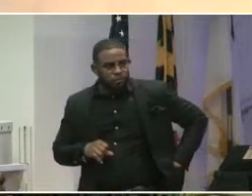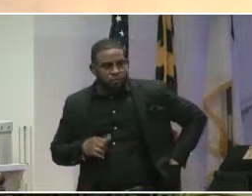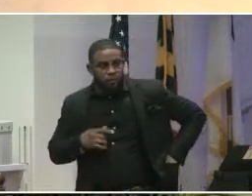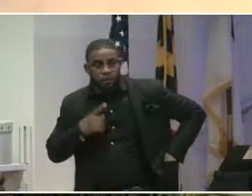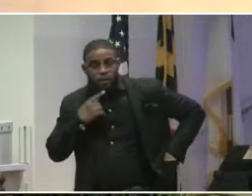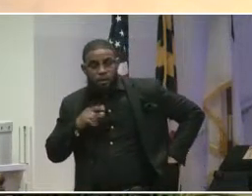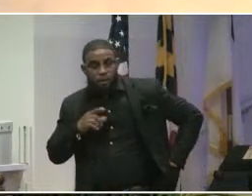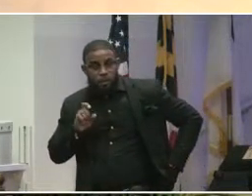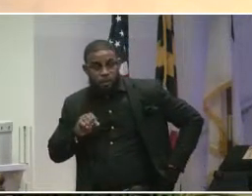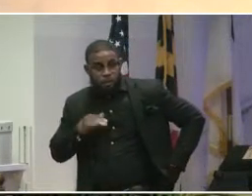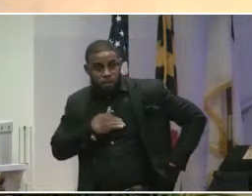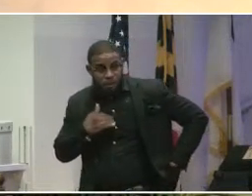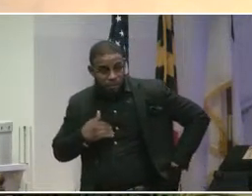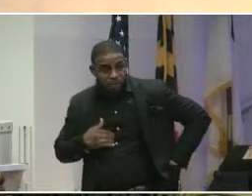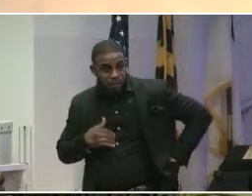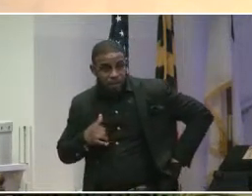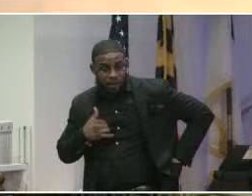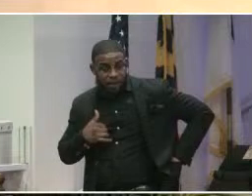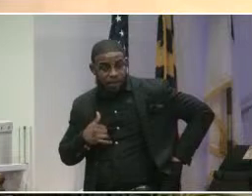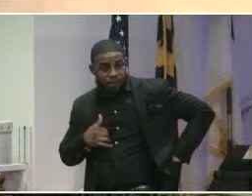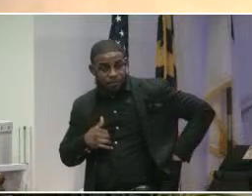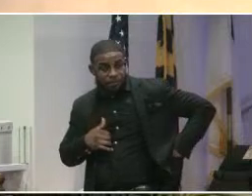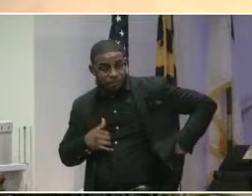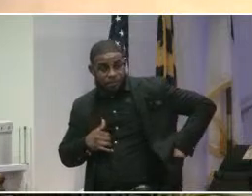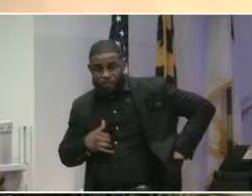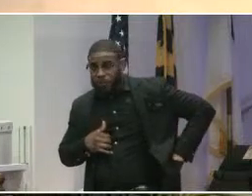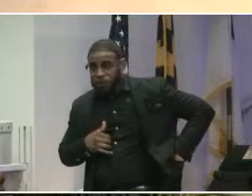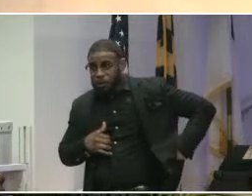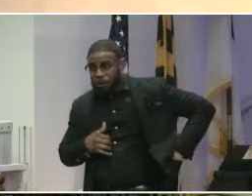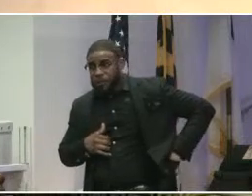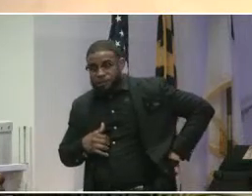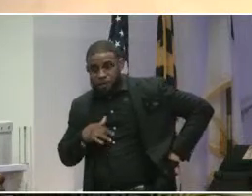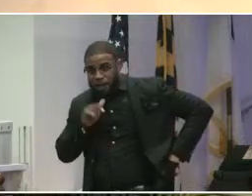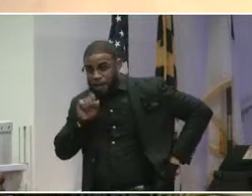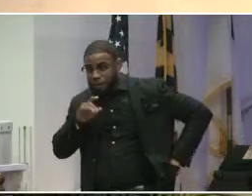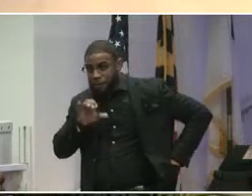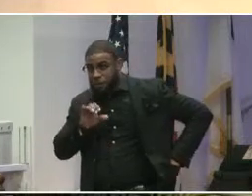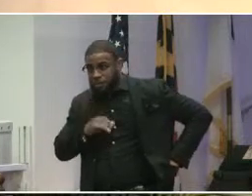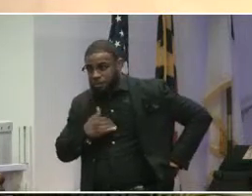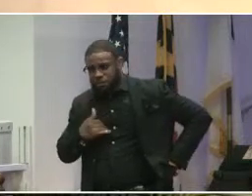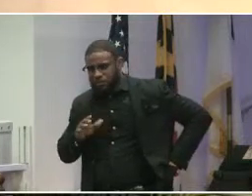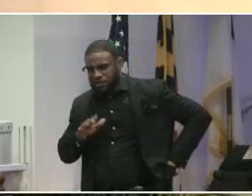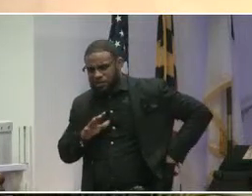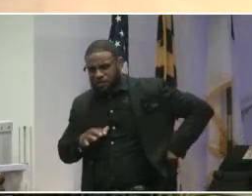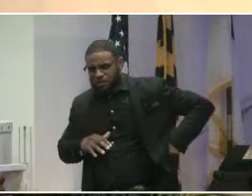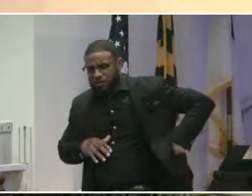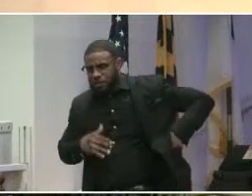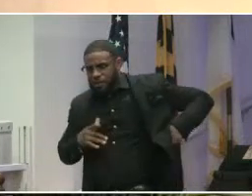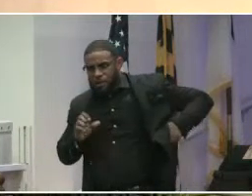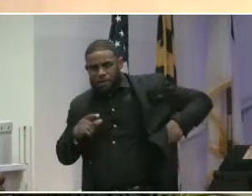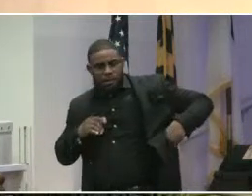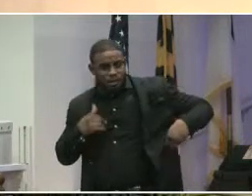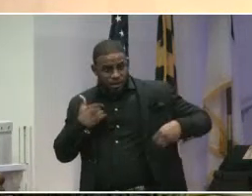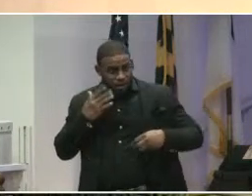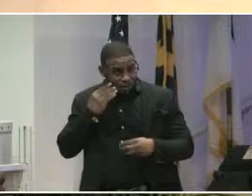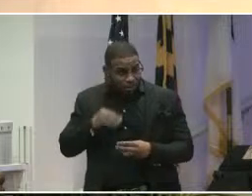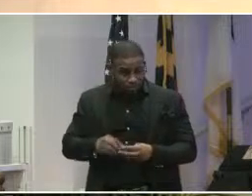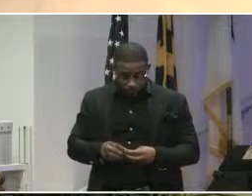They told me about the church membership that they had. I wasn't asking them about church membership. I was asking them, had they